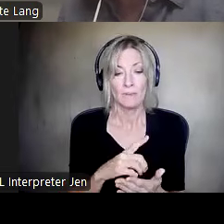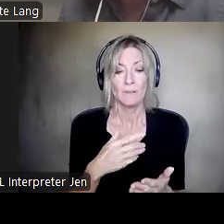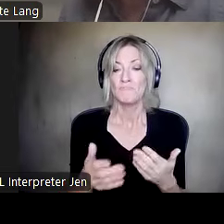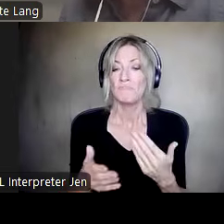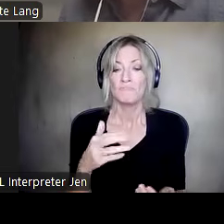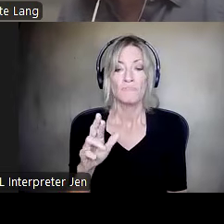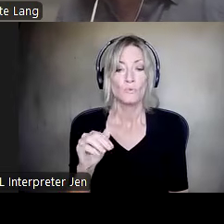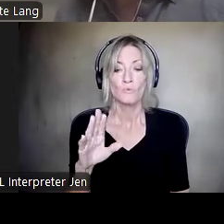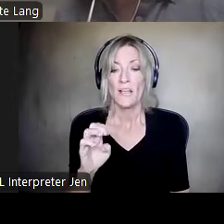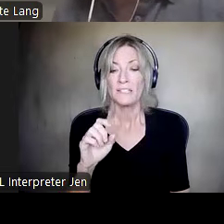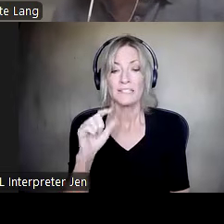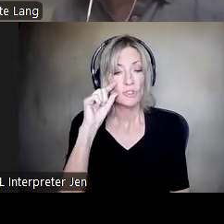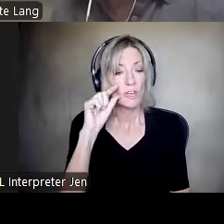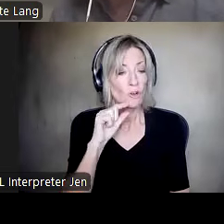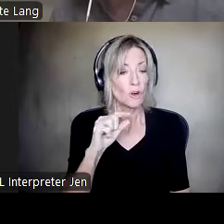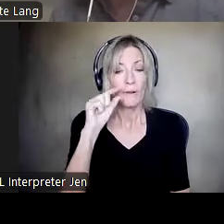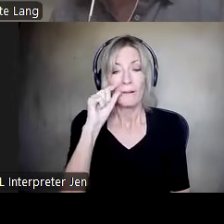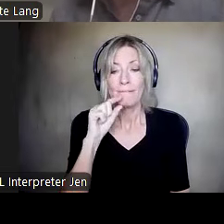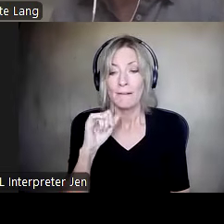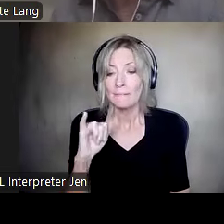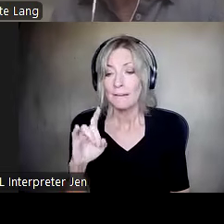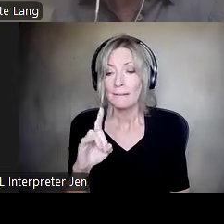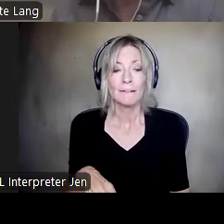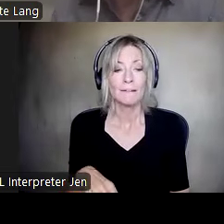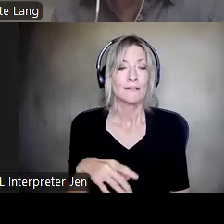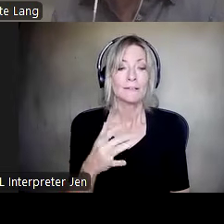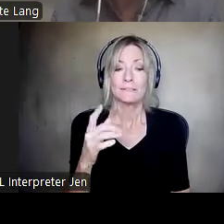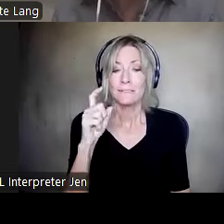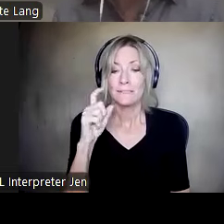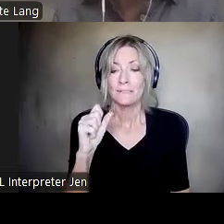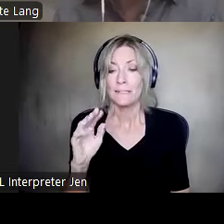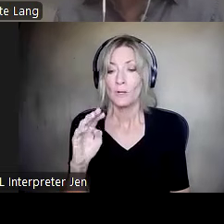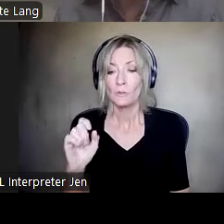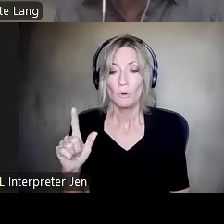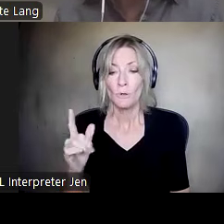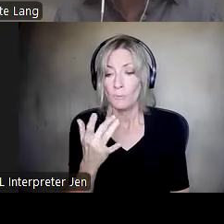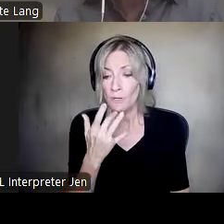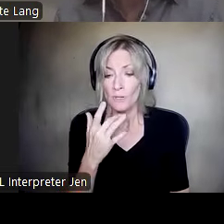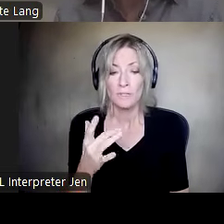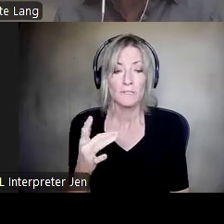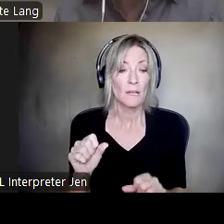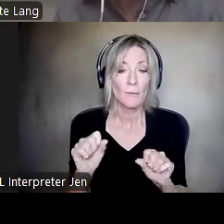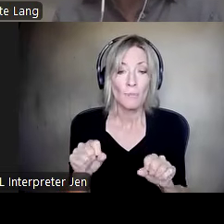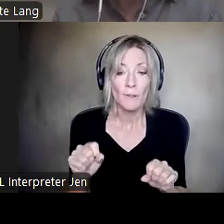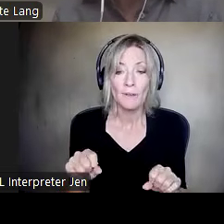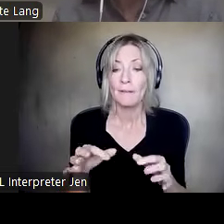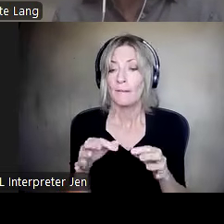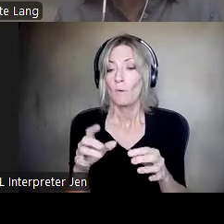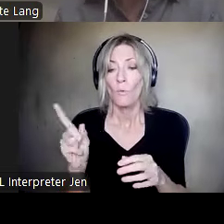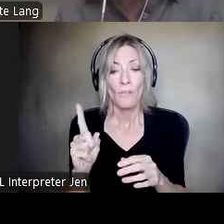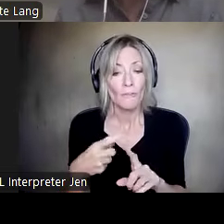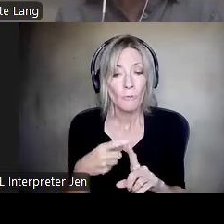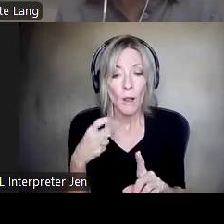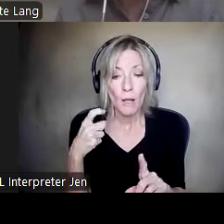gender identity, sexual orientation, ability, language, or country of origin. And we push